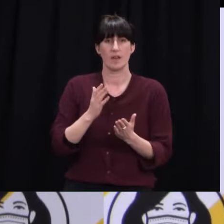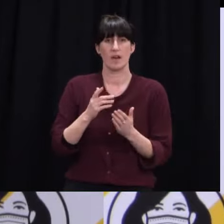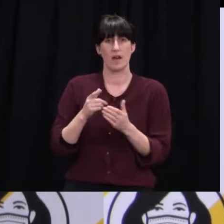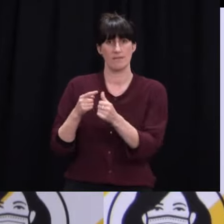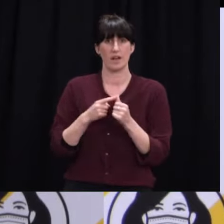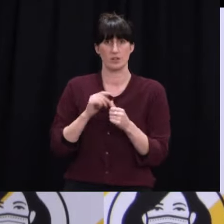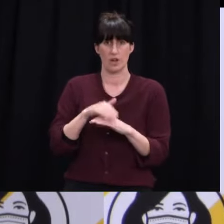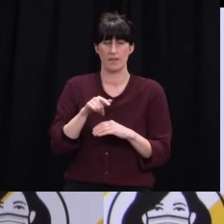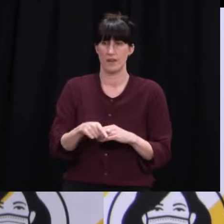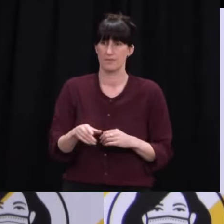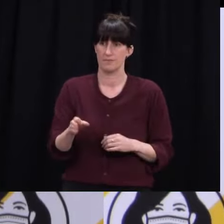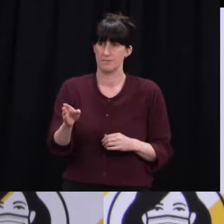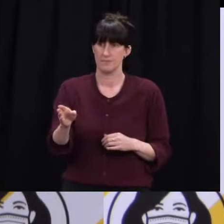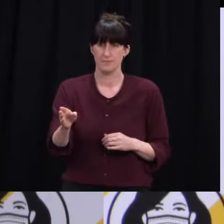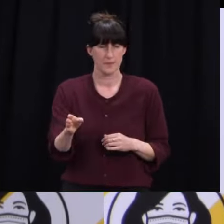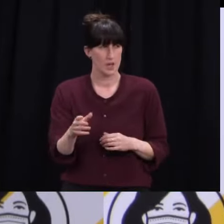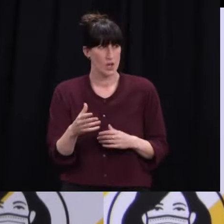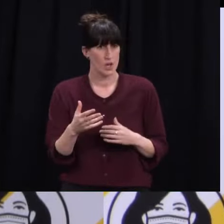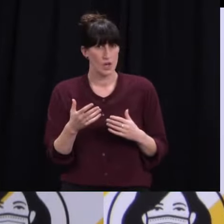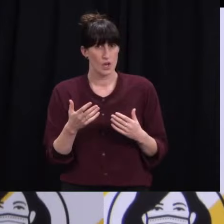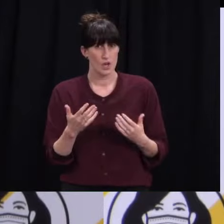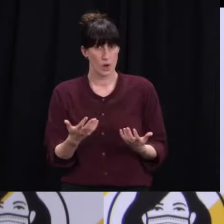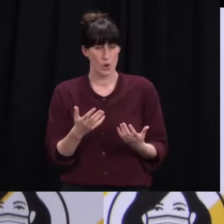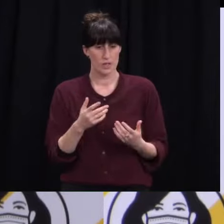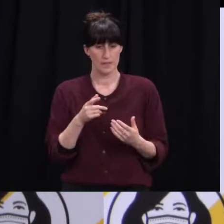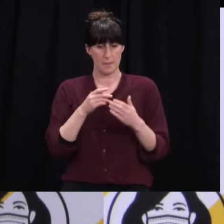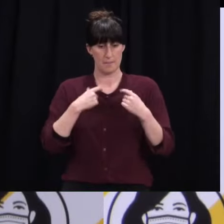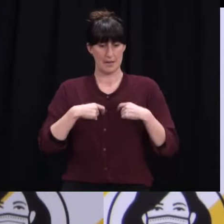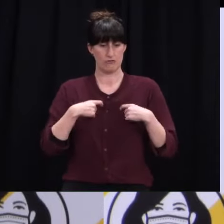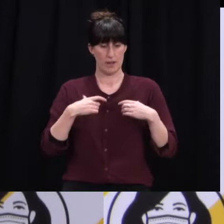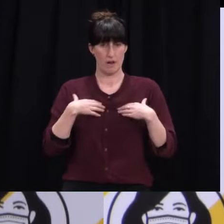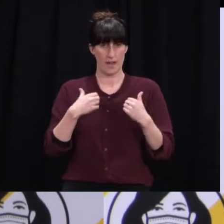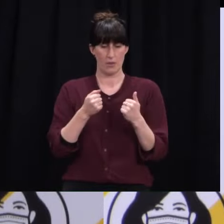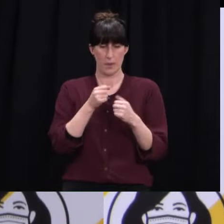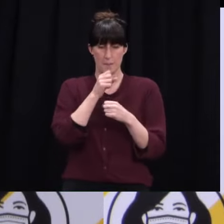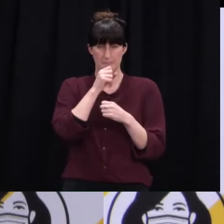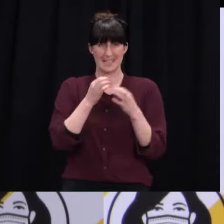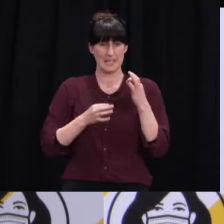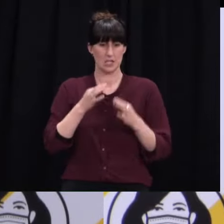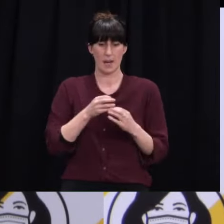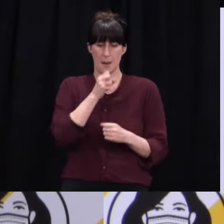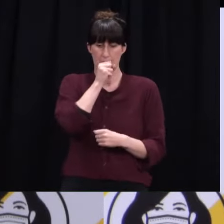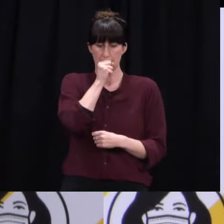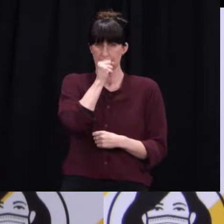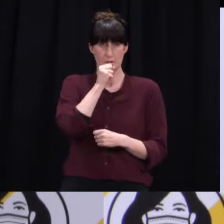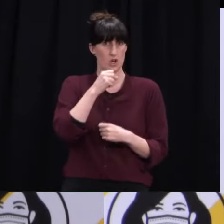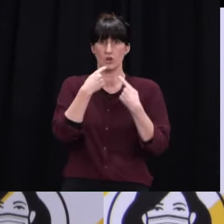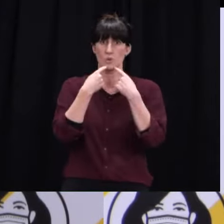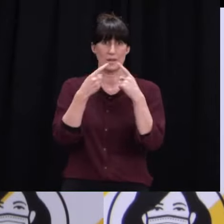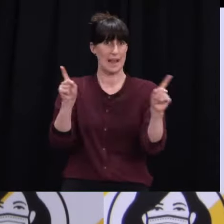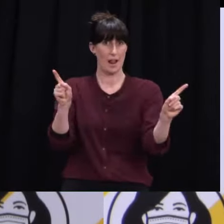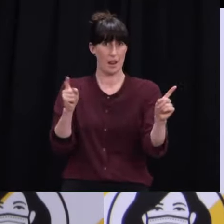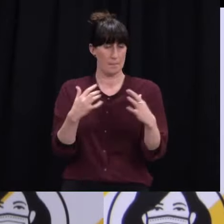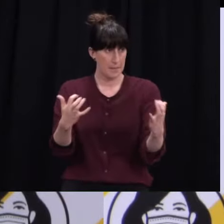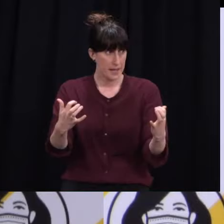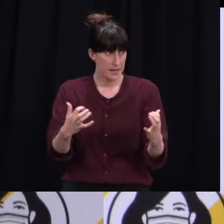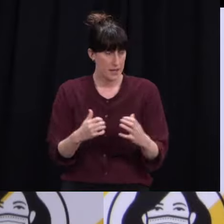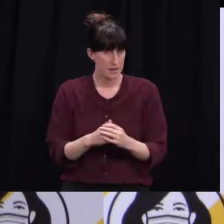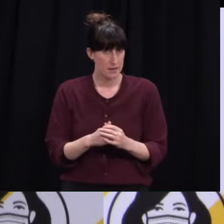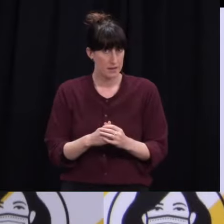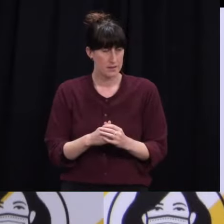Was there a discussion about not going public? What was the upshot of that discussion, and was there ever a decision made not to go